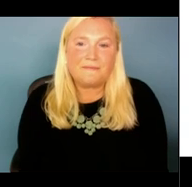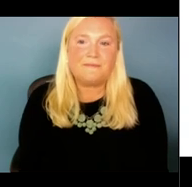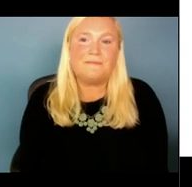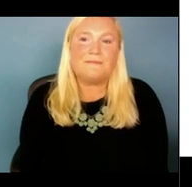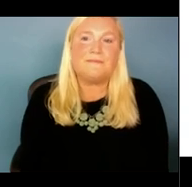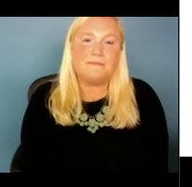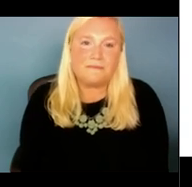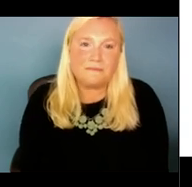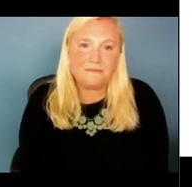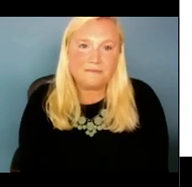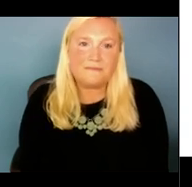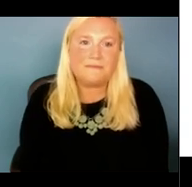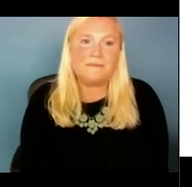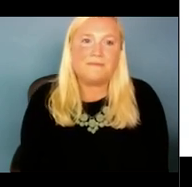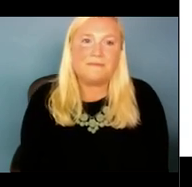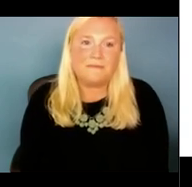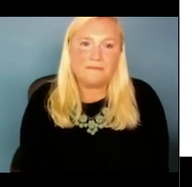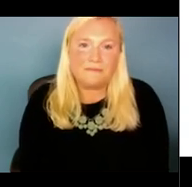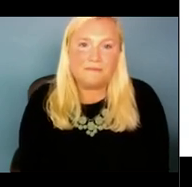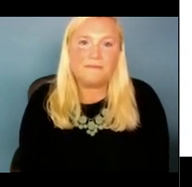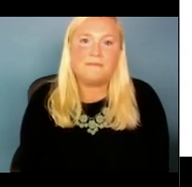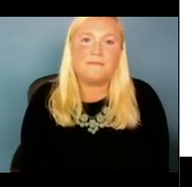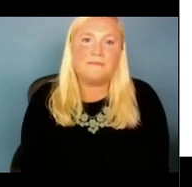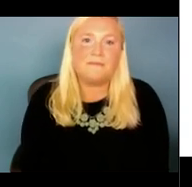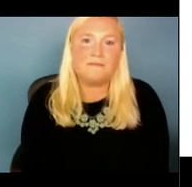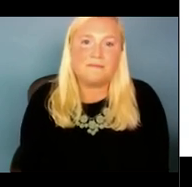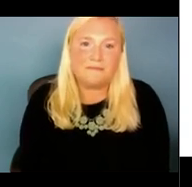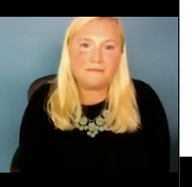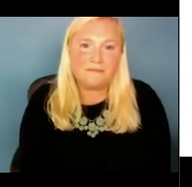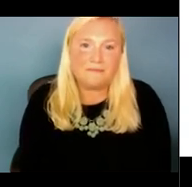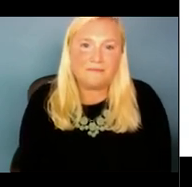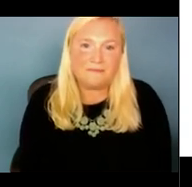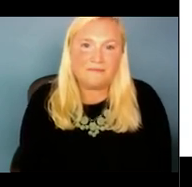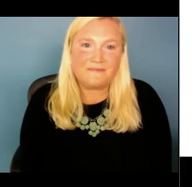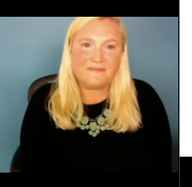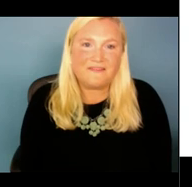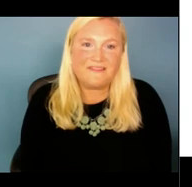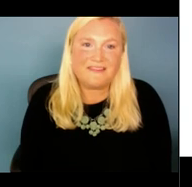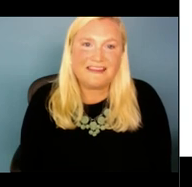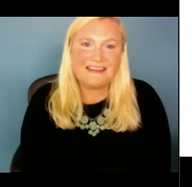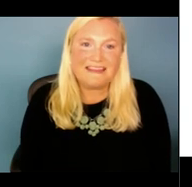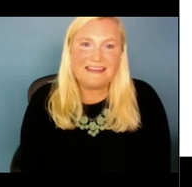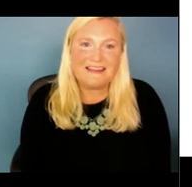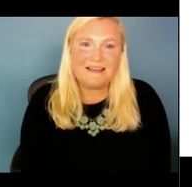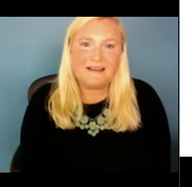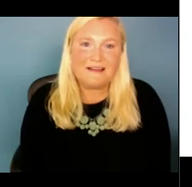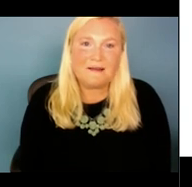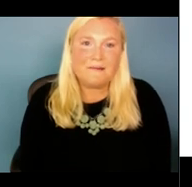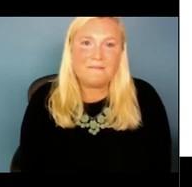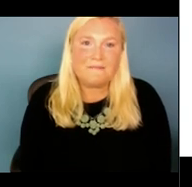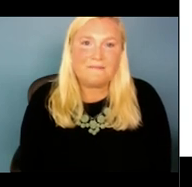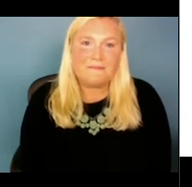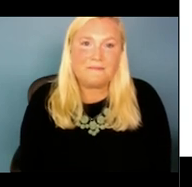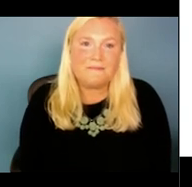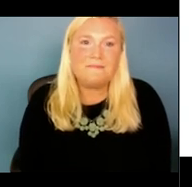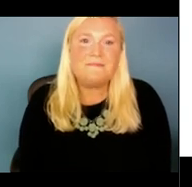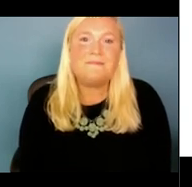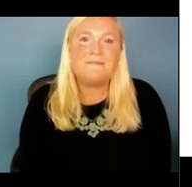the development of fear. The reason people said don't draw attention to stuttering was to try to prevent fear from